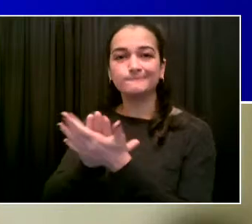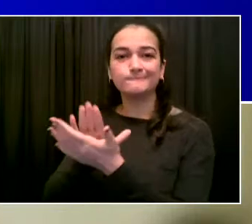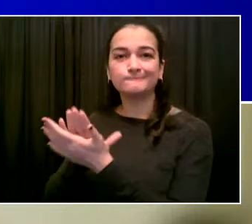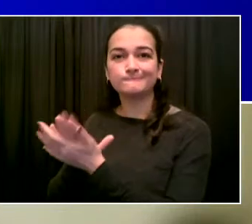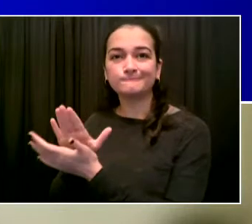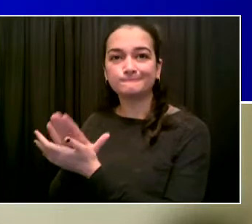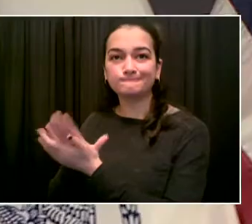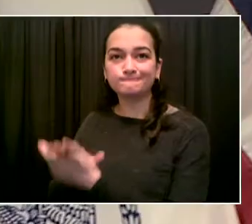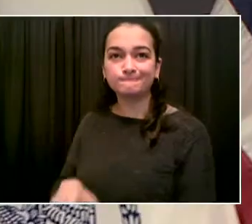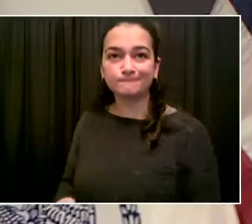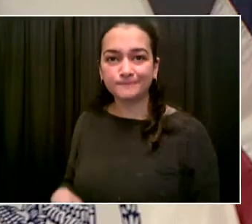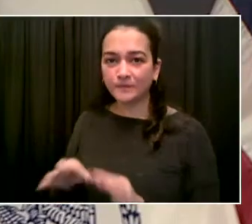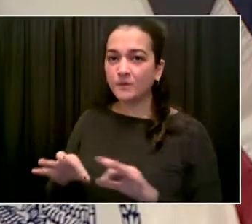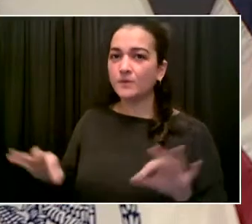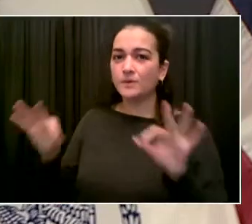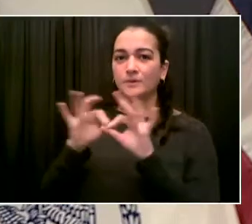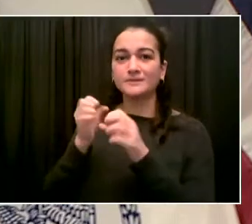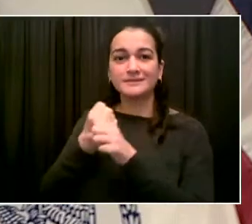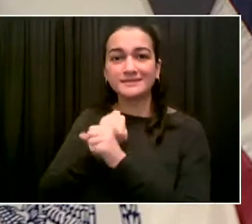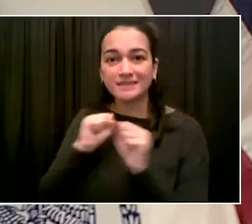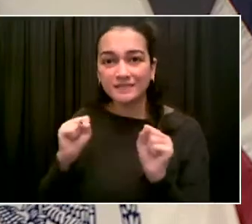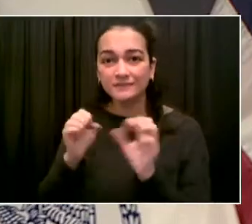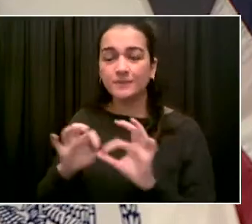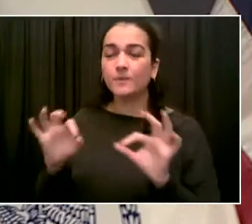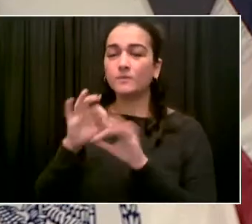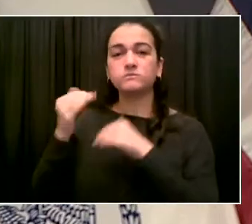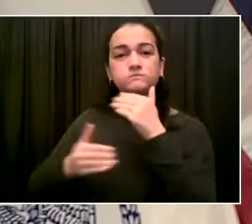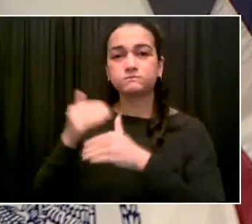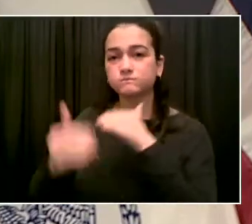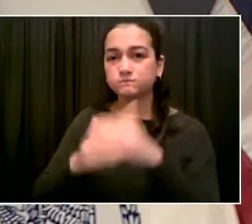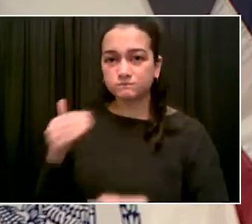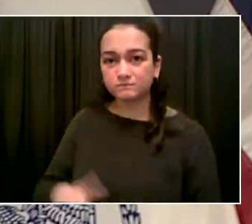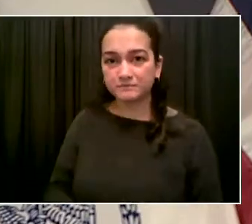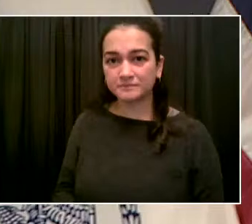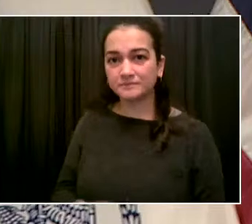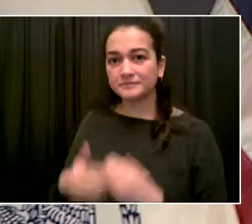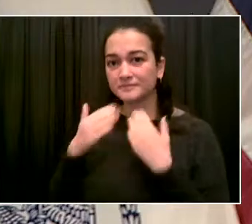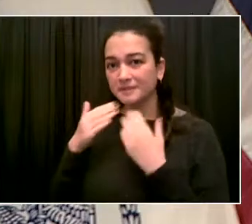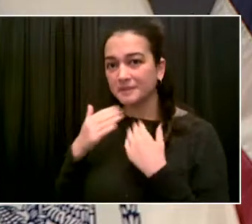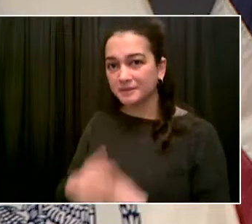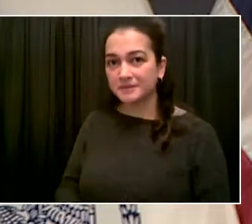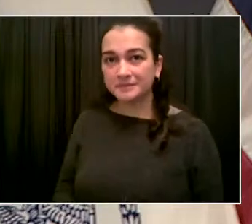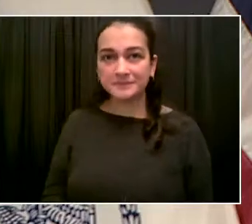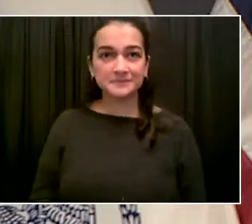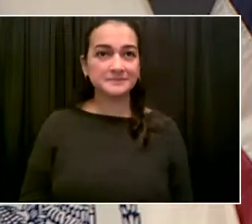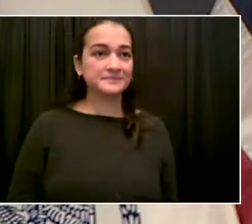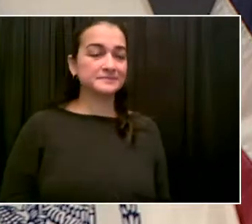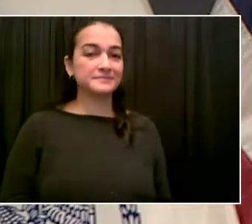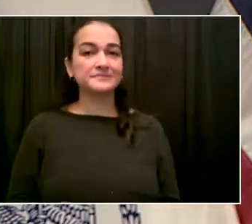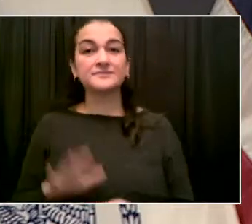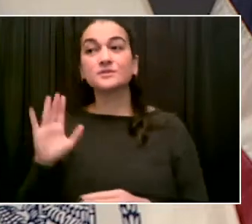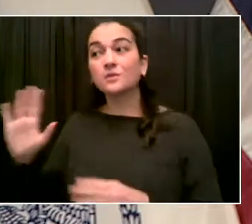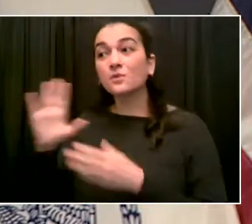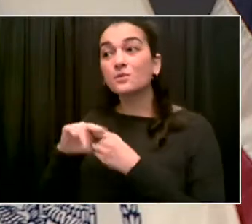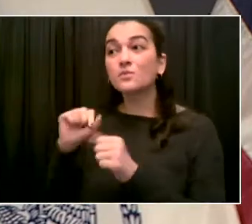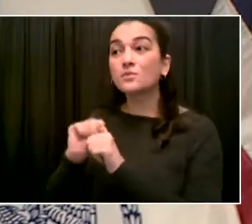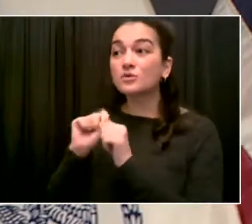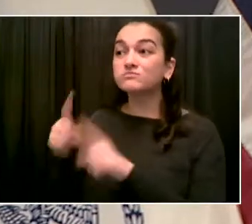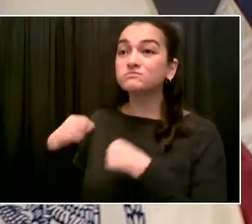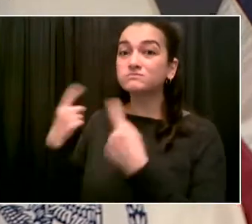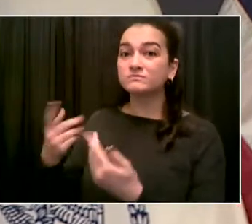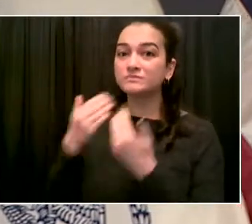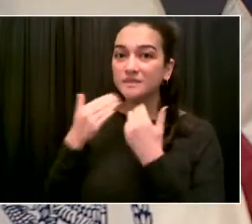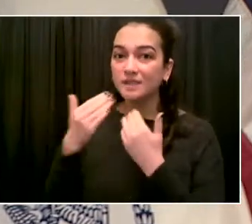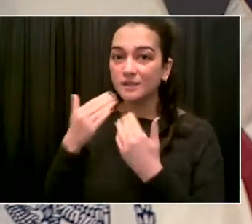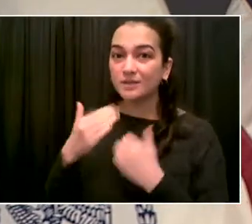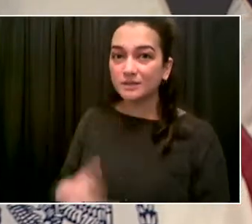in Albany. All right, everyone. So that's good news, but let's talk about some other good news in terms of bringing this city